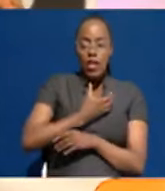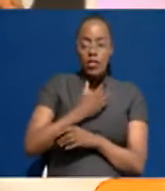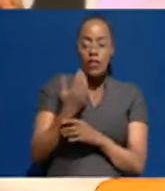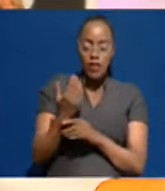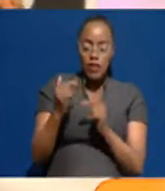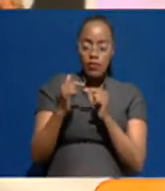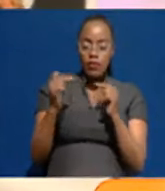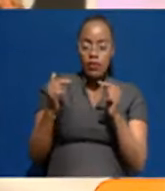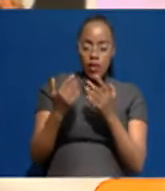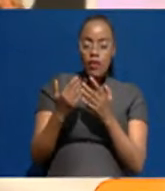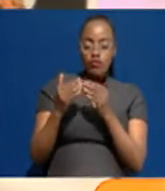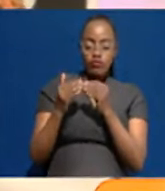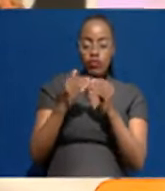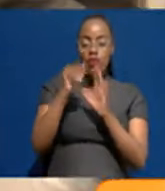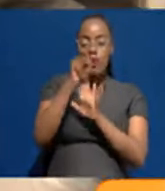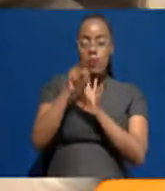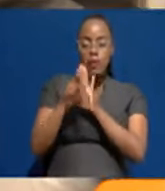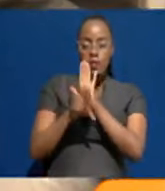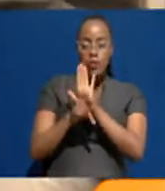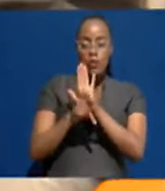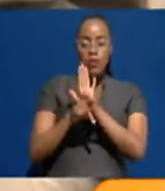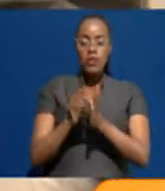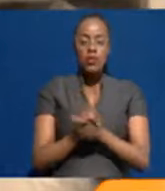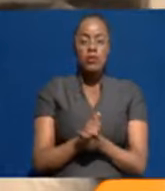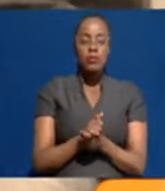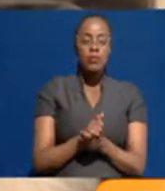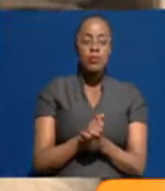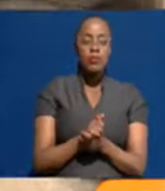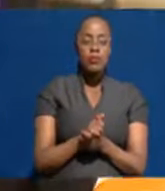antimicrobial stewardship principles.